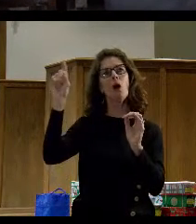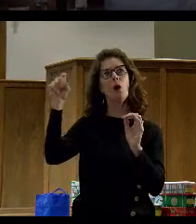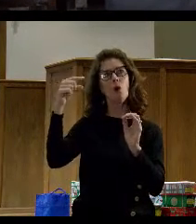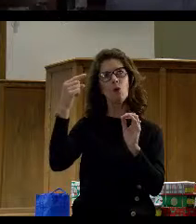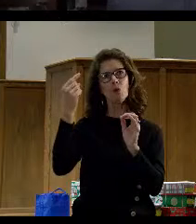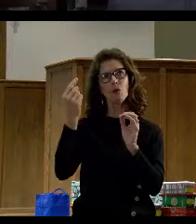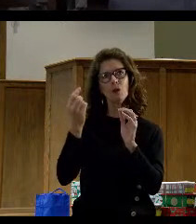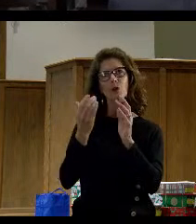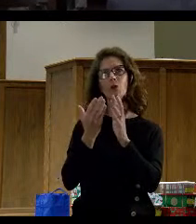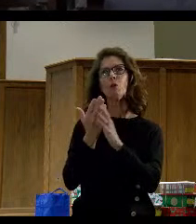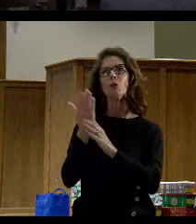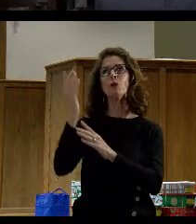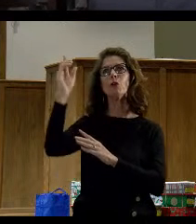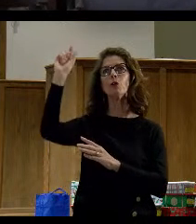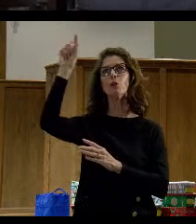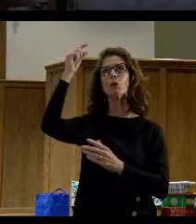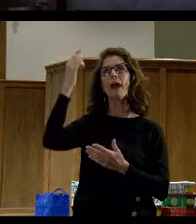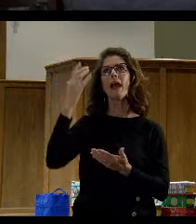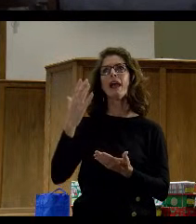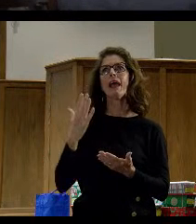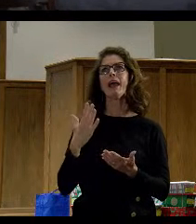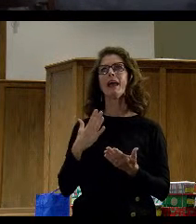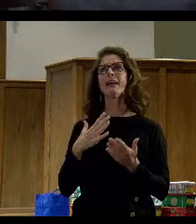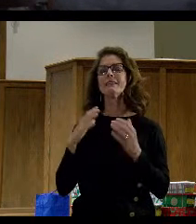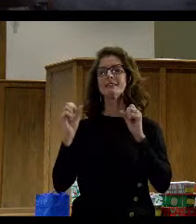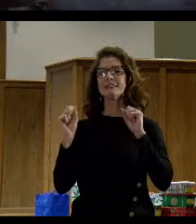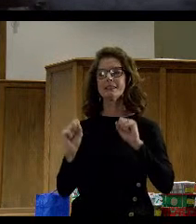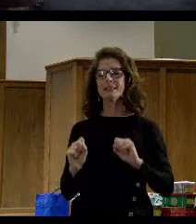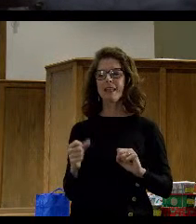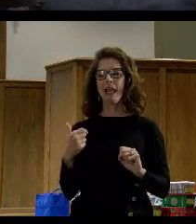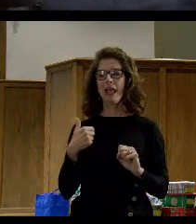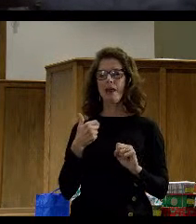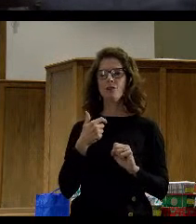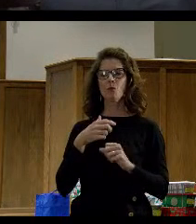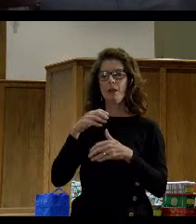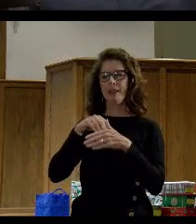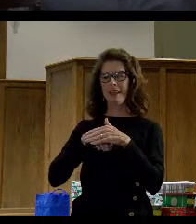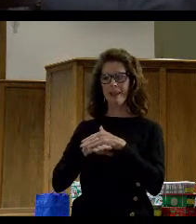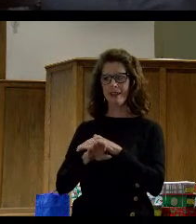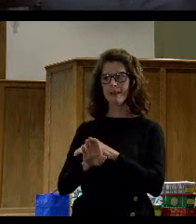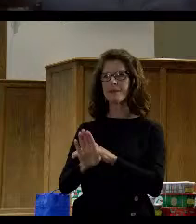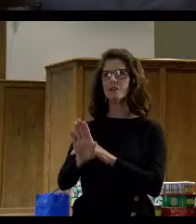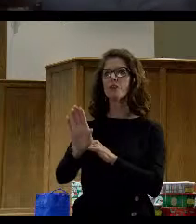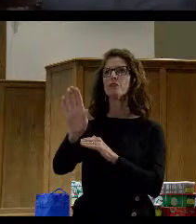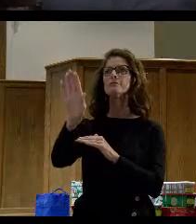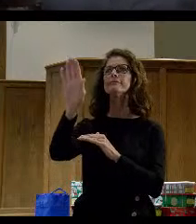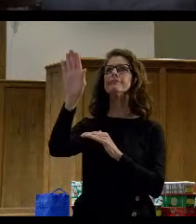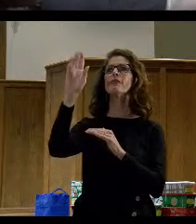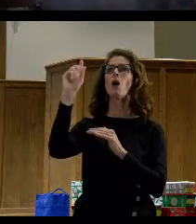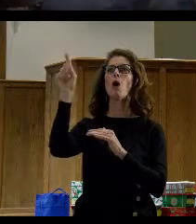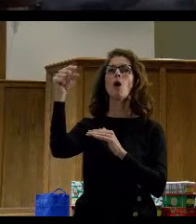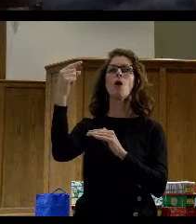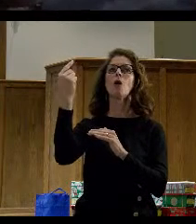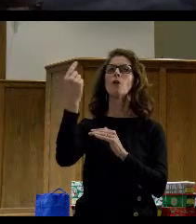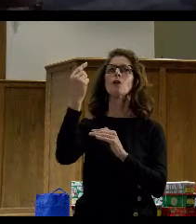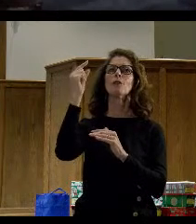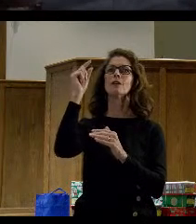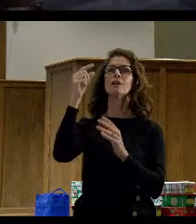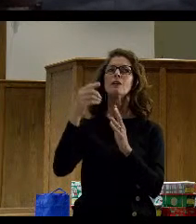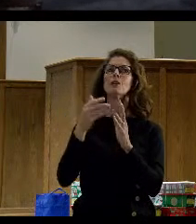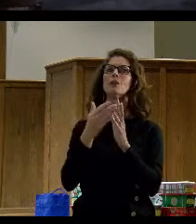Oh, only by grace can we enter. Only by grace can